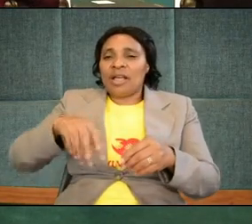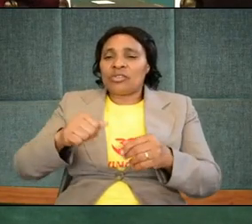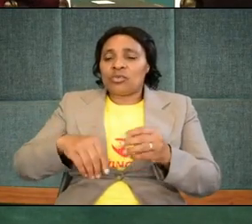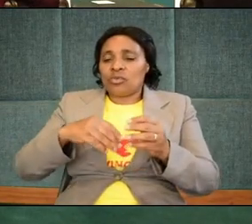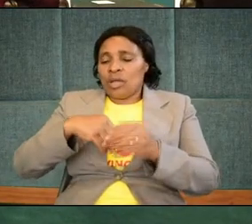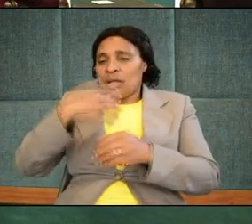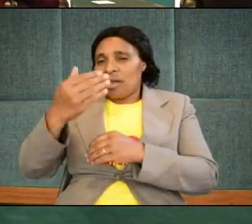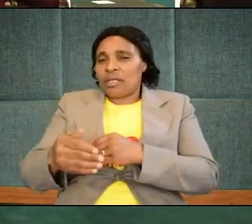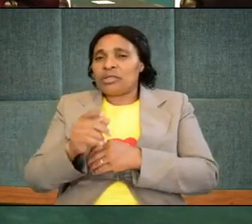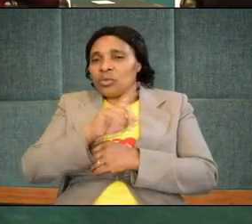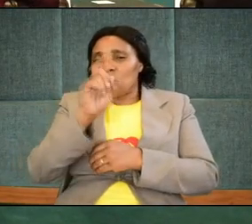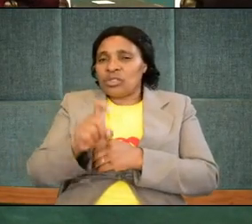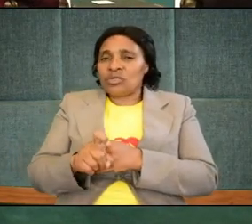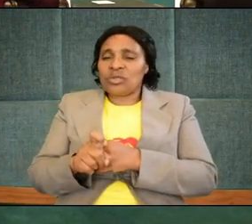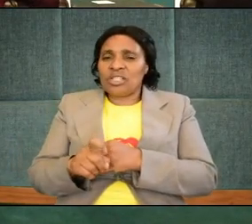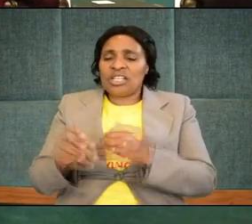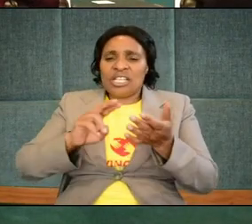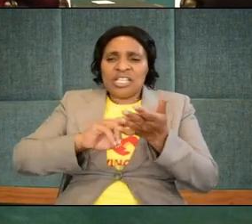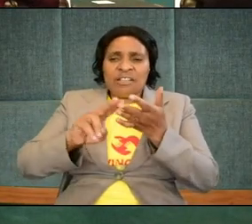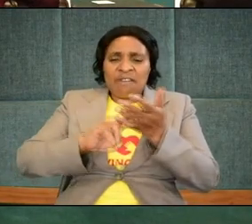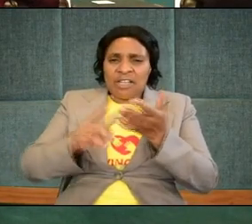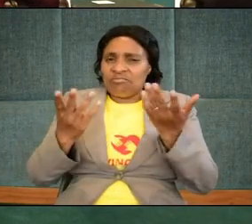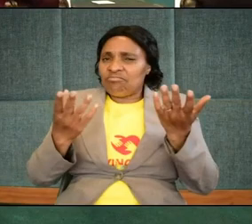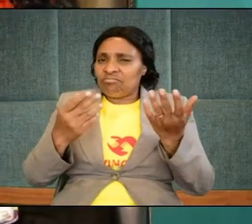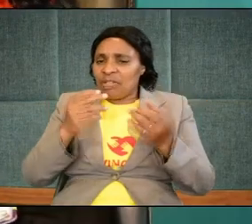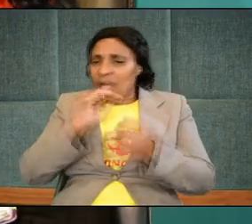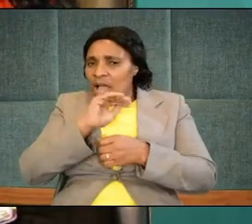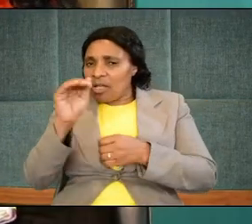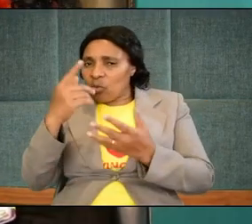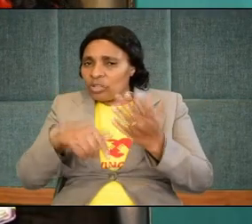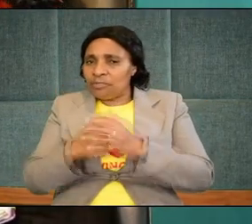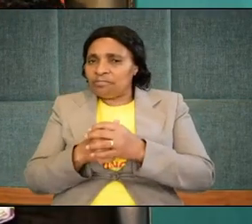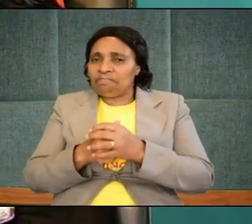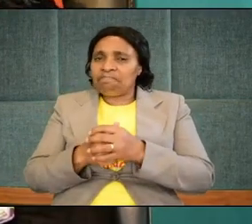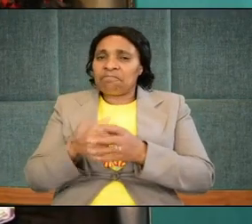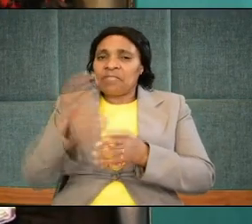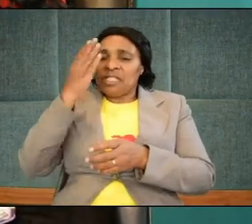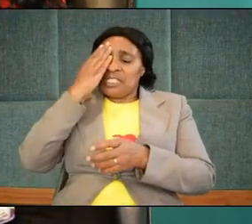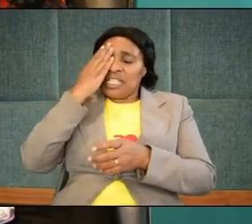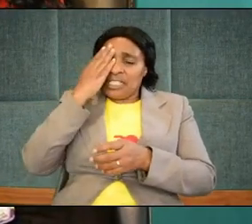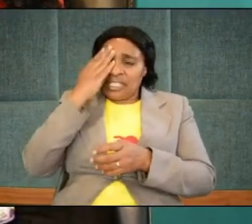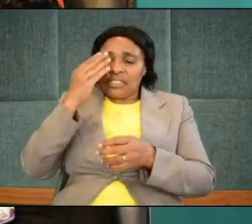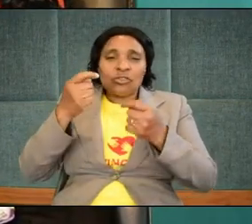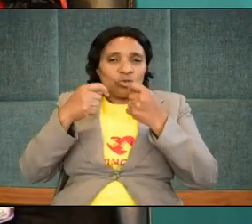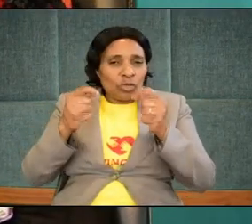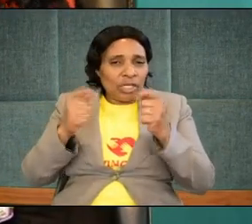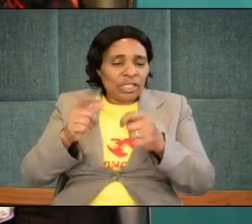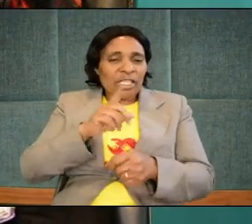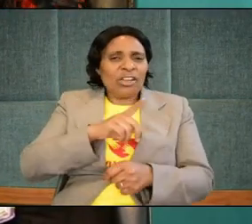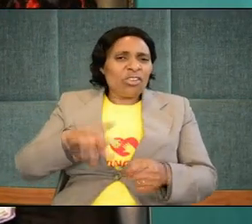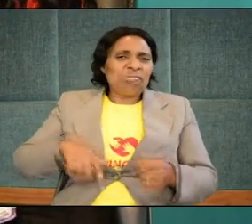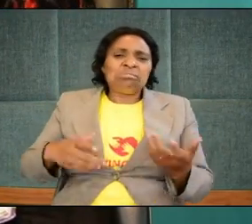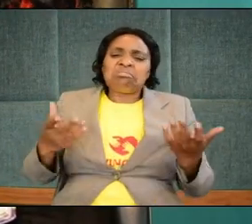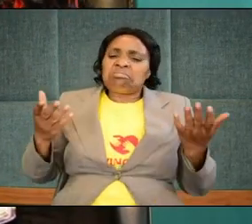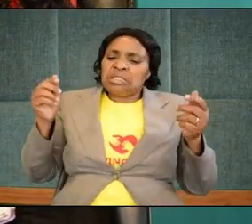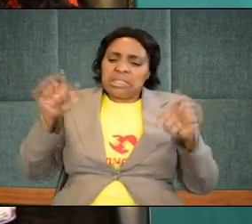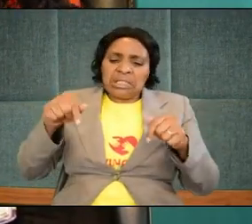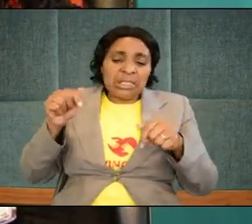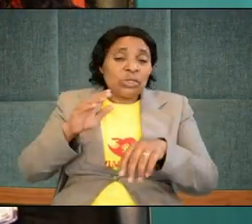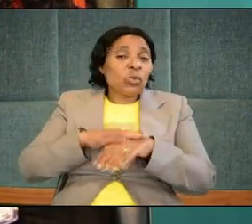next question. The text records that the Israelites tested the Lord. Is this a good thing or a bad